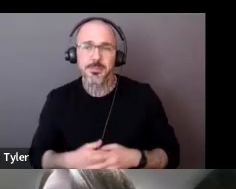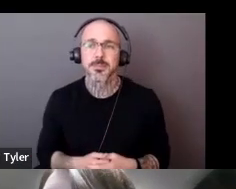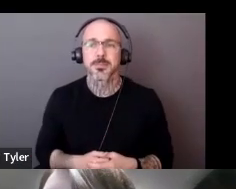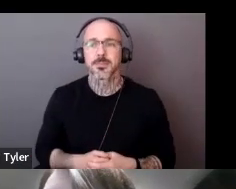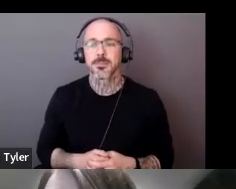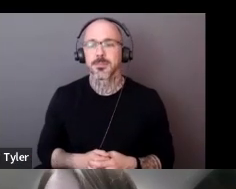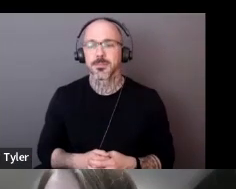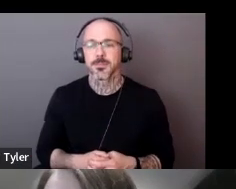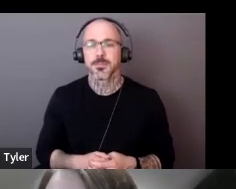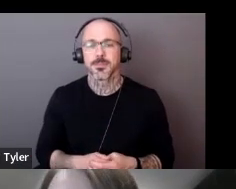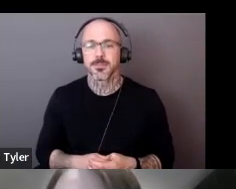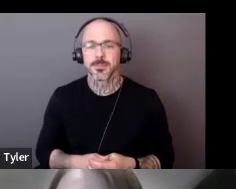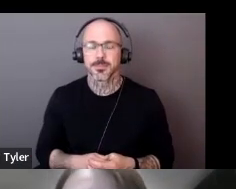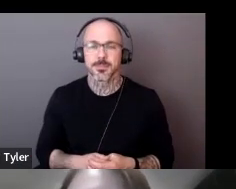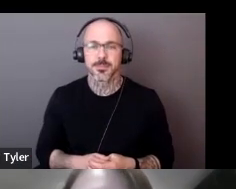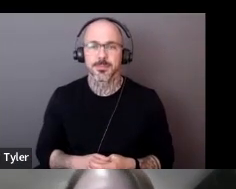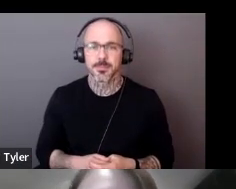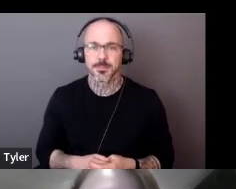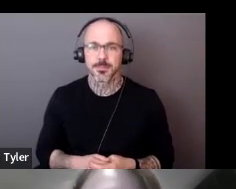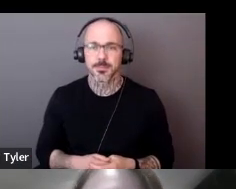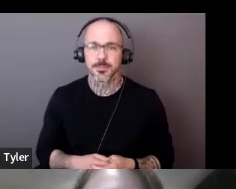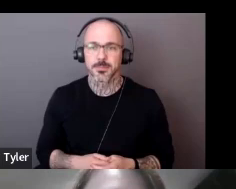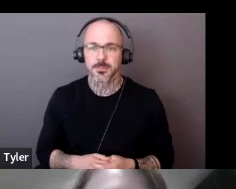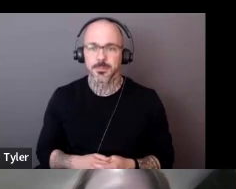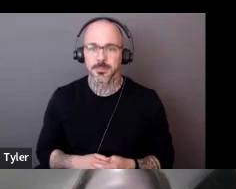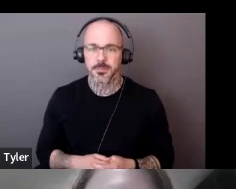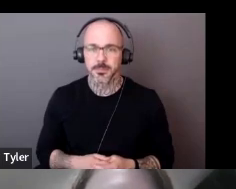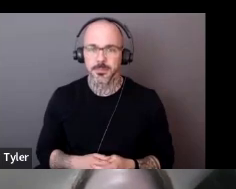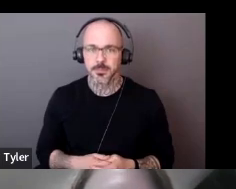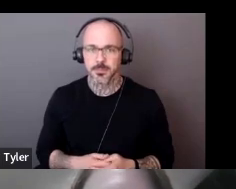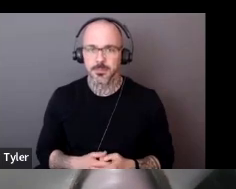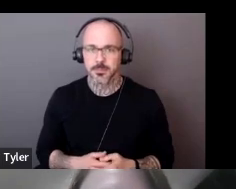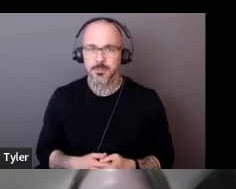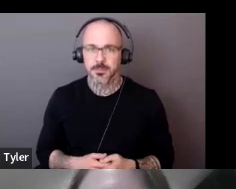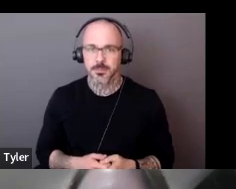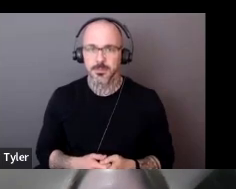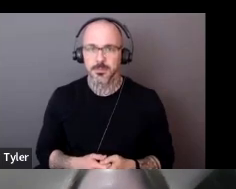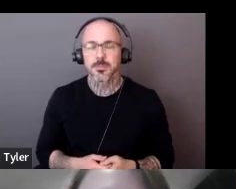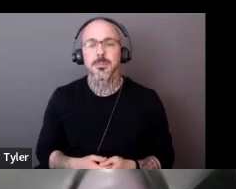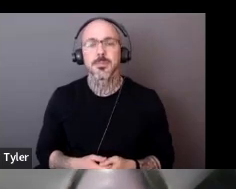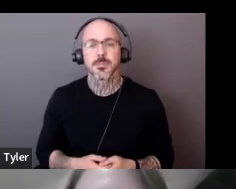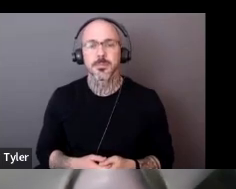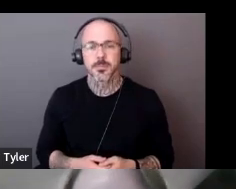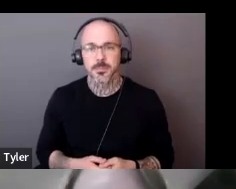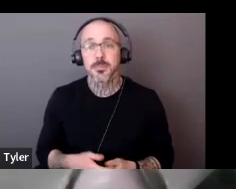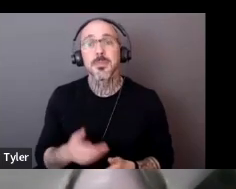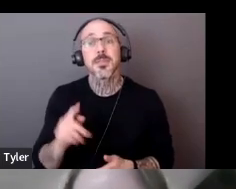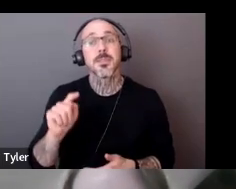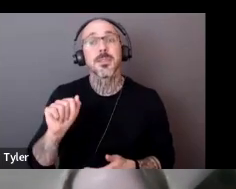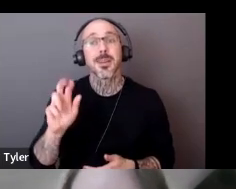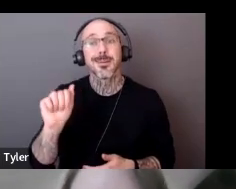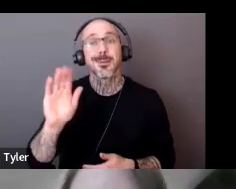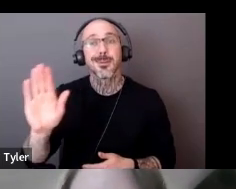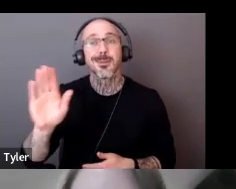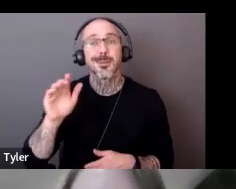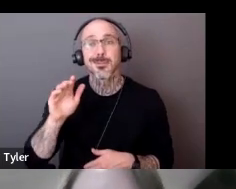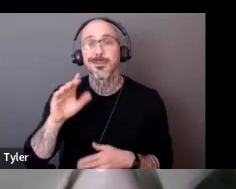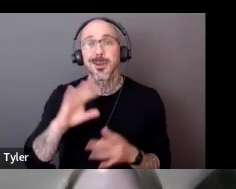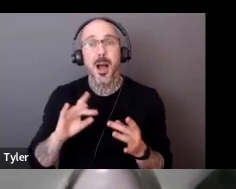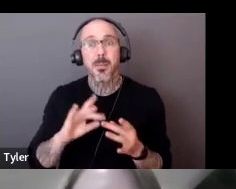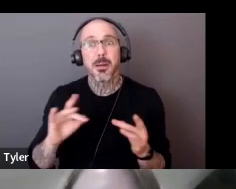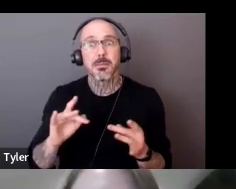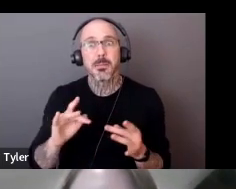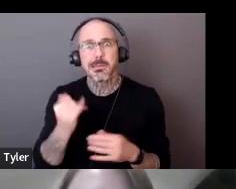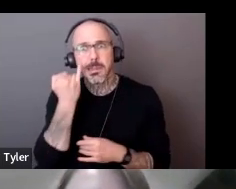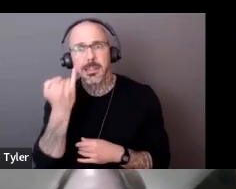people and Takara's stick your toe in that, and that might be sticking your toe